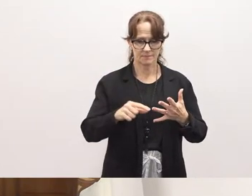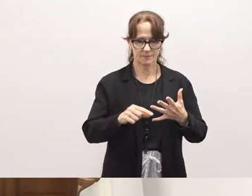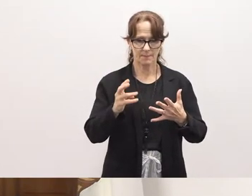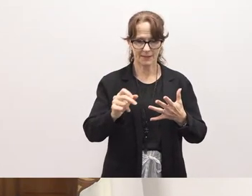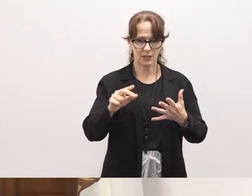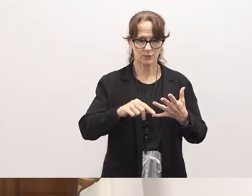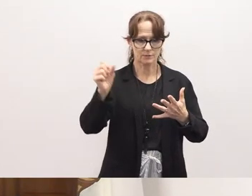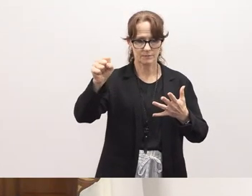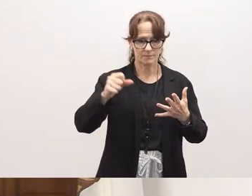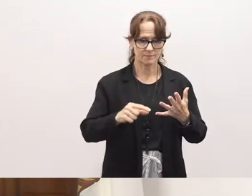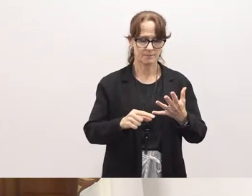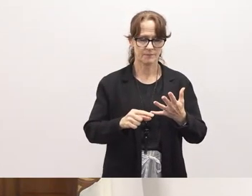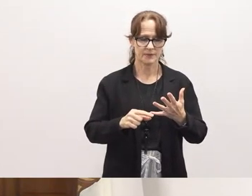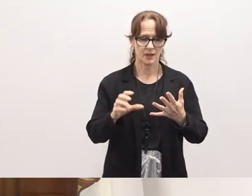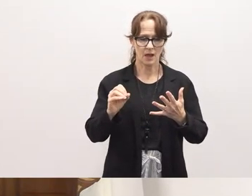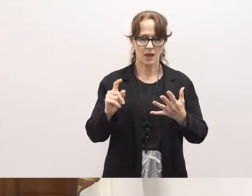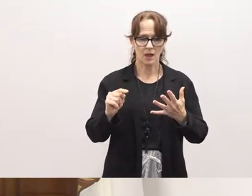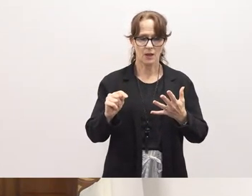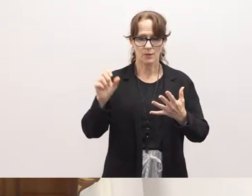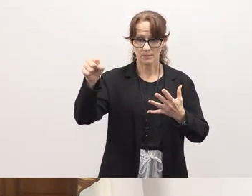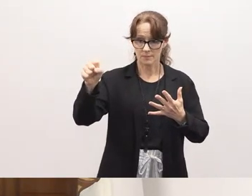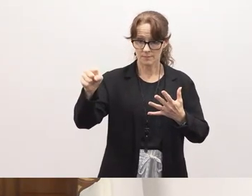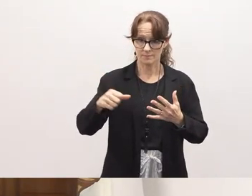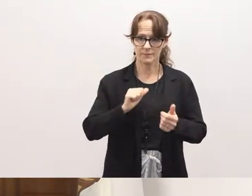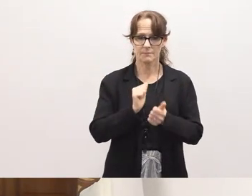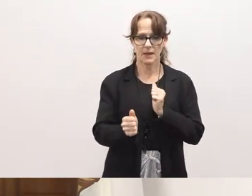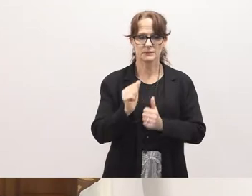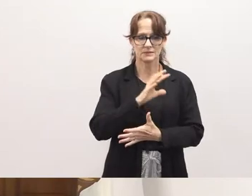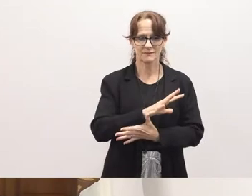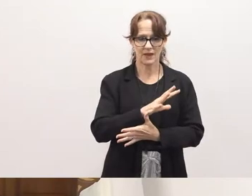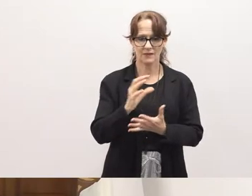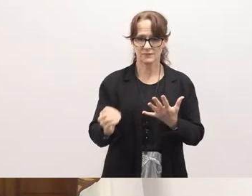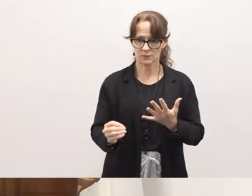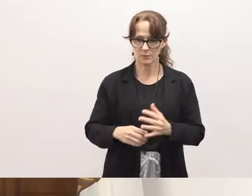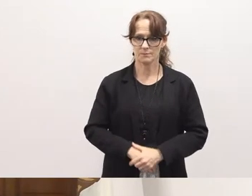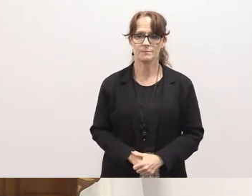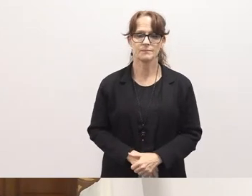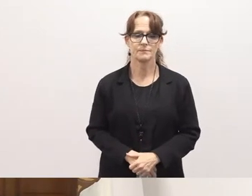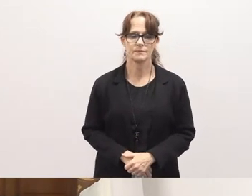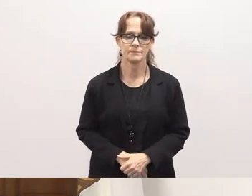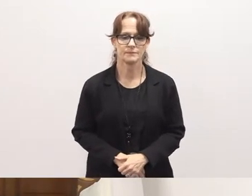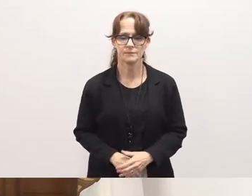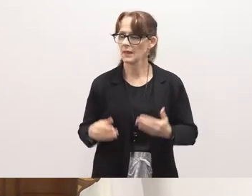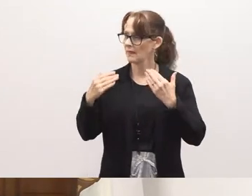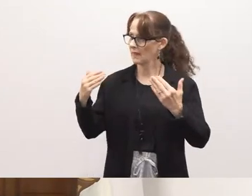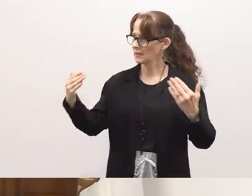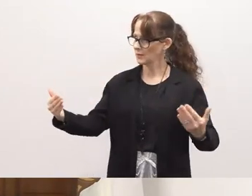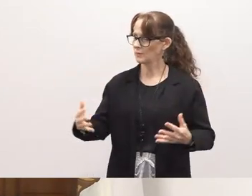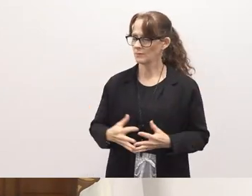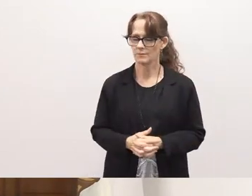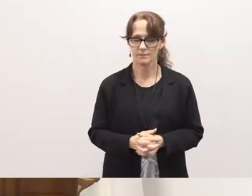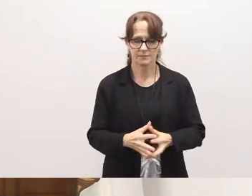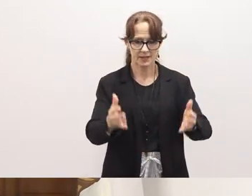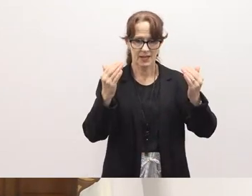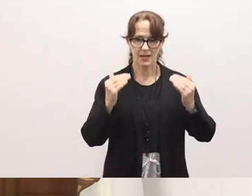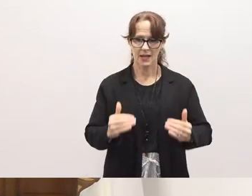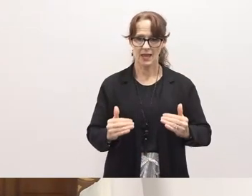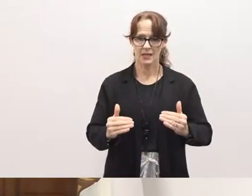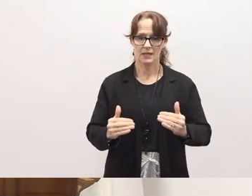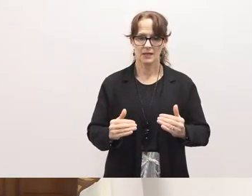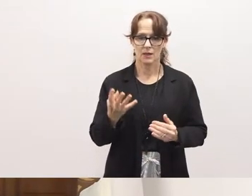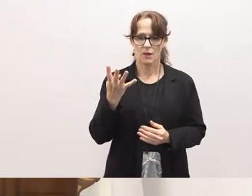Miller? Aye. And Member Otto? Aye. That passes 5-0. Thank you. Next, we